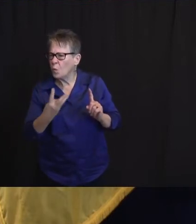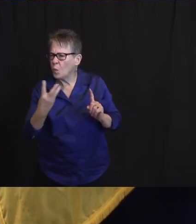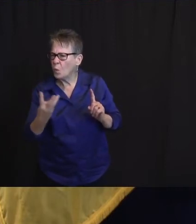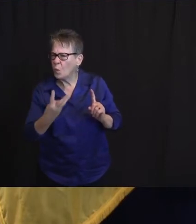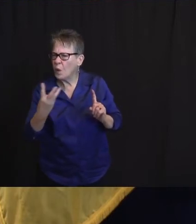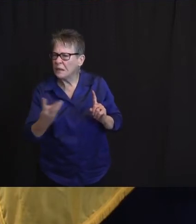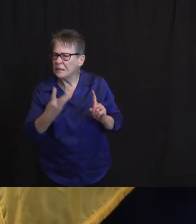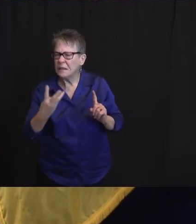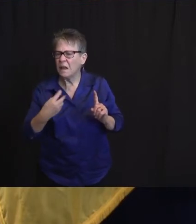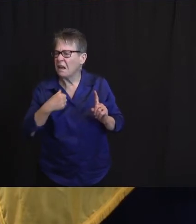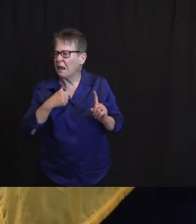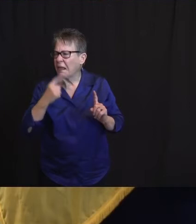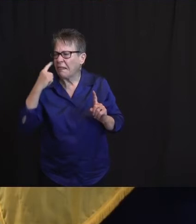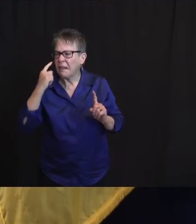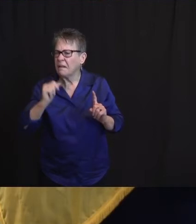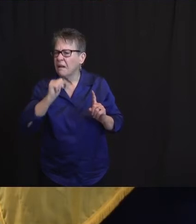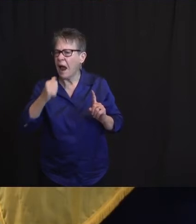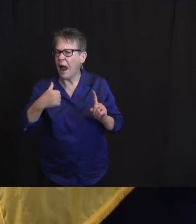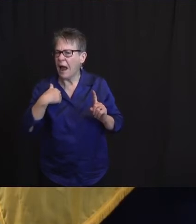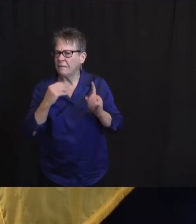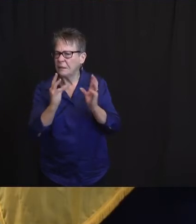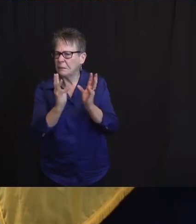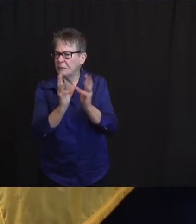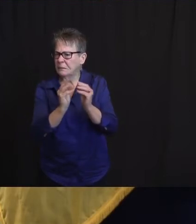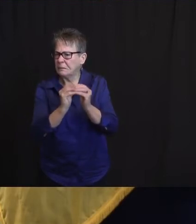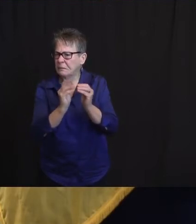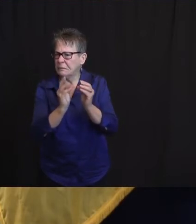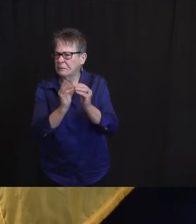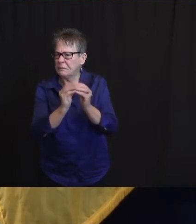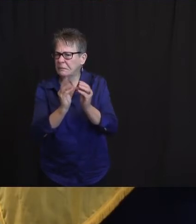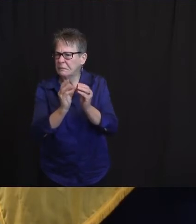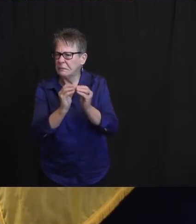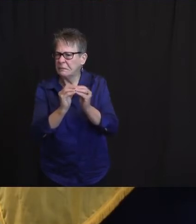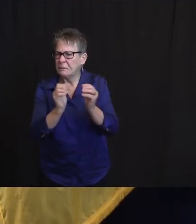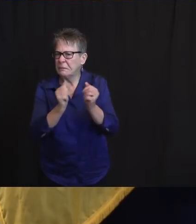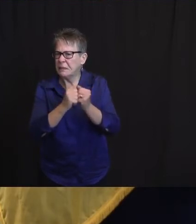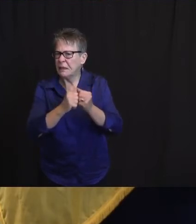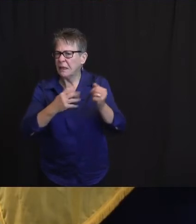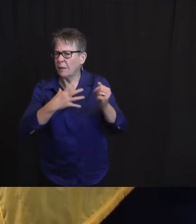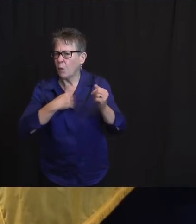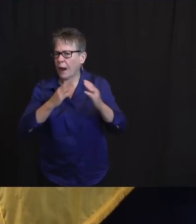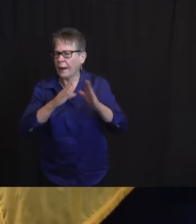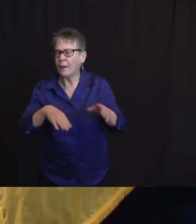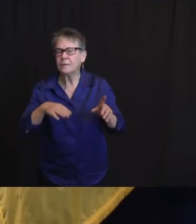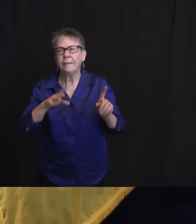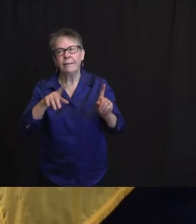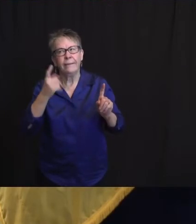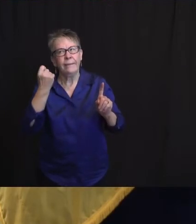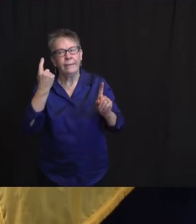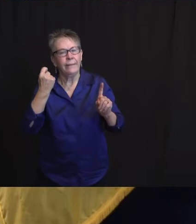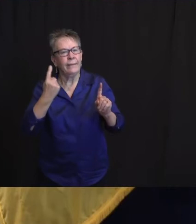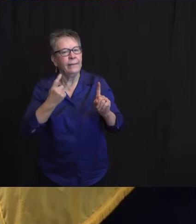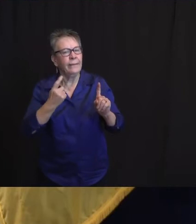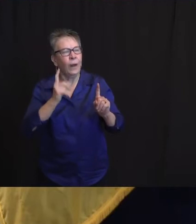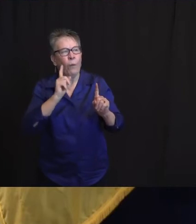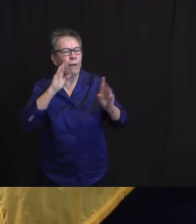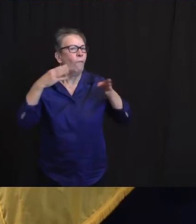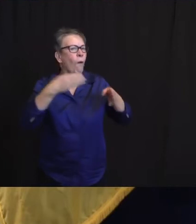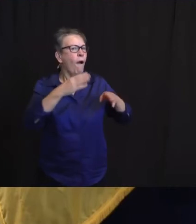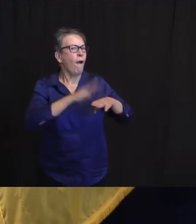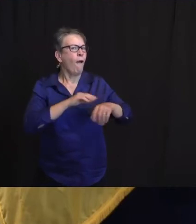matters at the moment, so wouldn't want to get in their way. It's only a pandemic, folks. But right now we have none